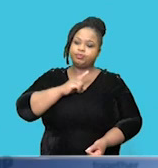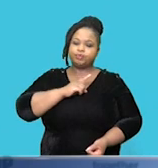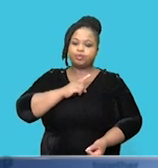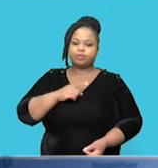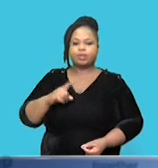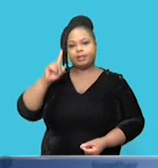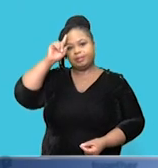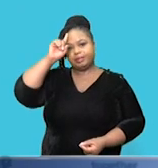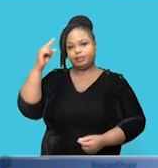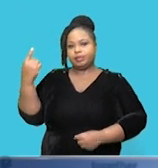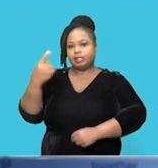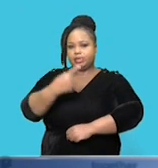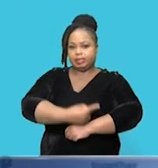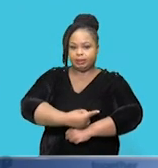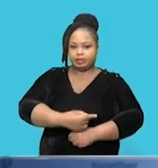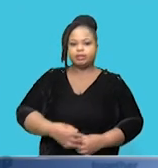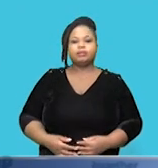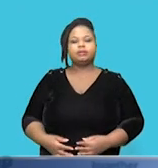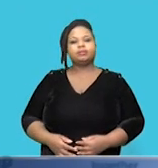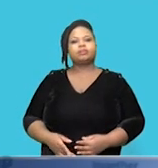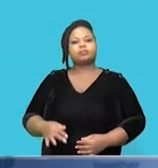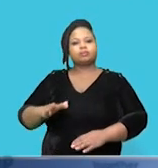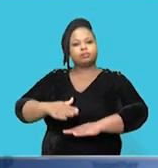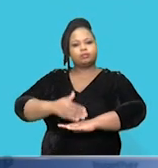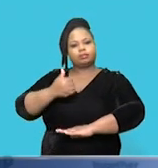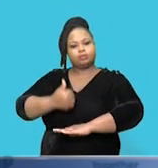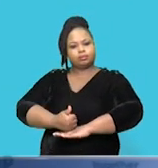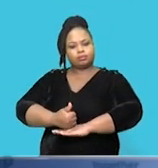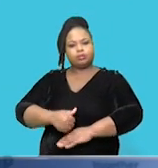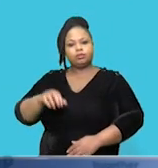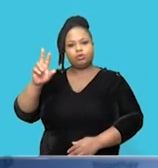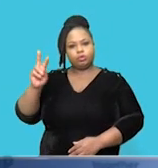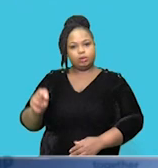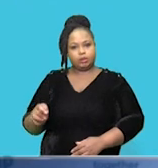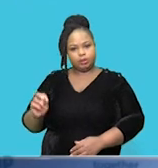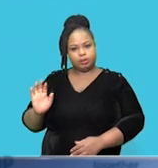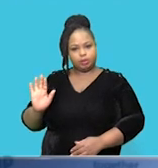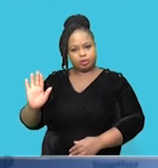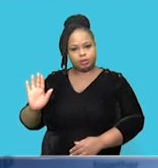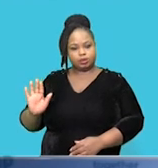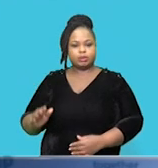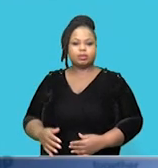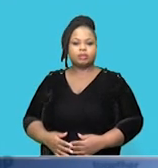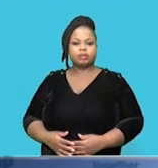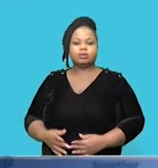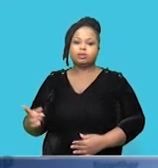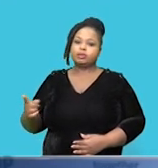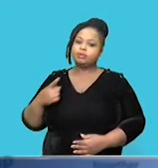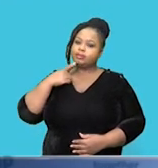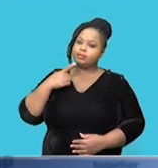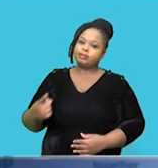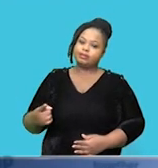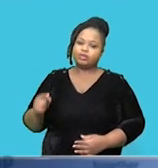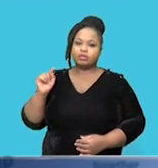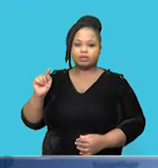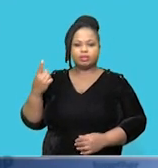Nelson Mandela Day, when it was founded by United Nations, by the on